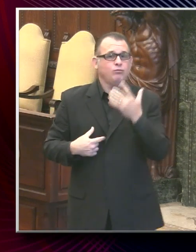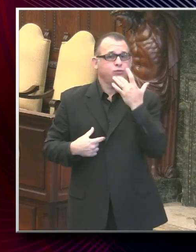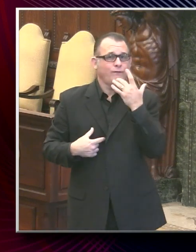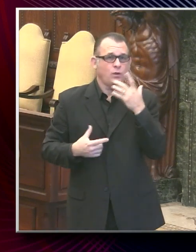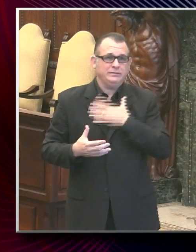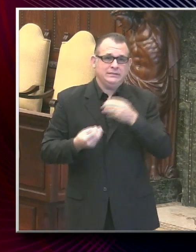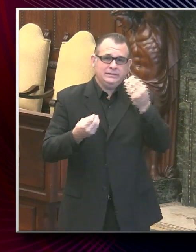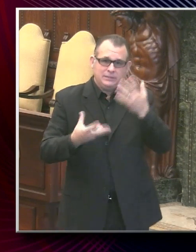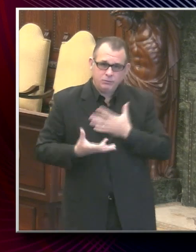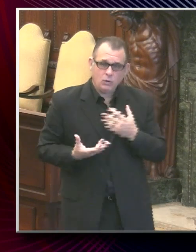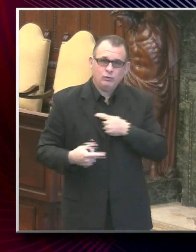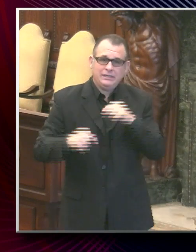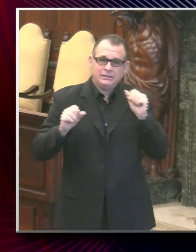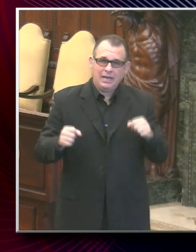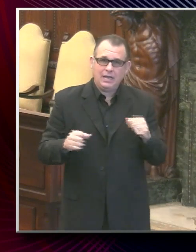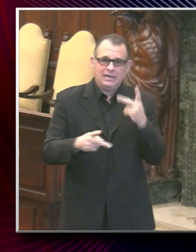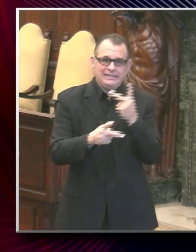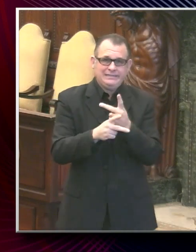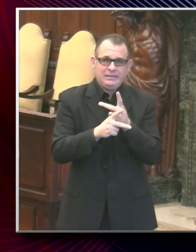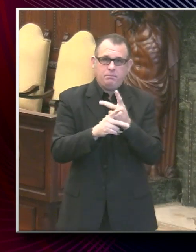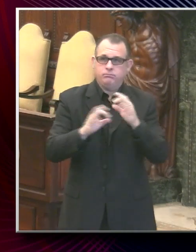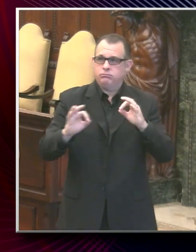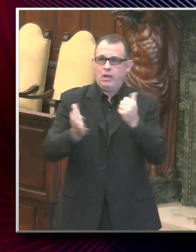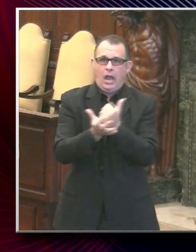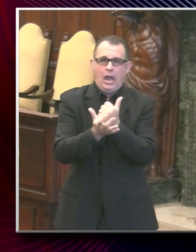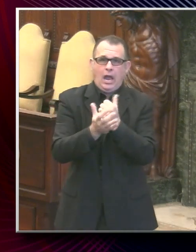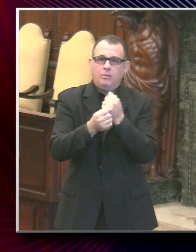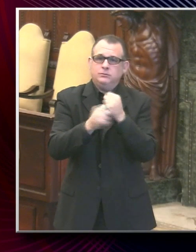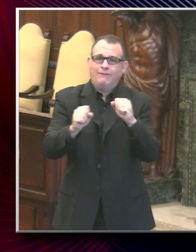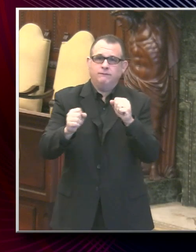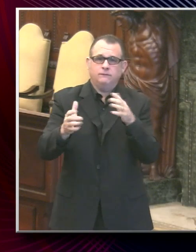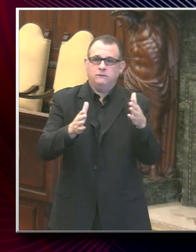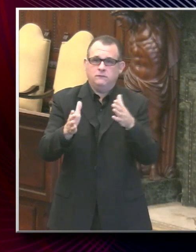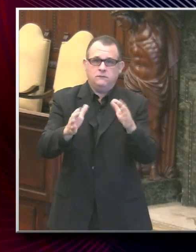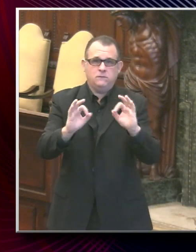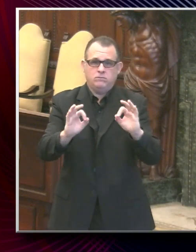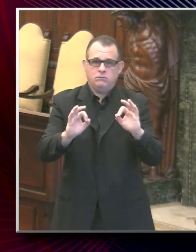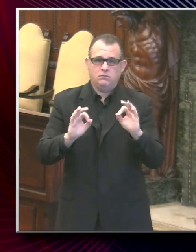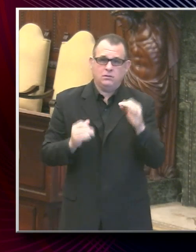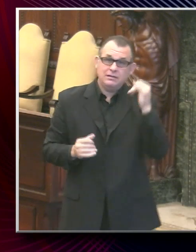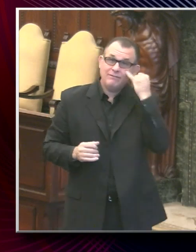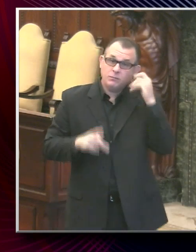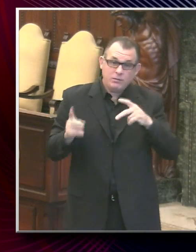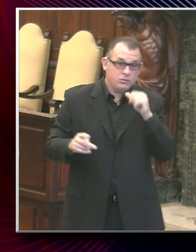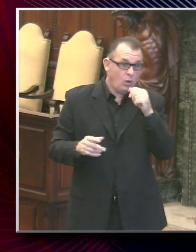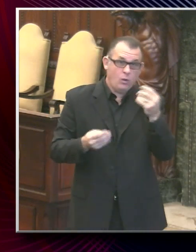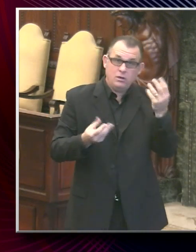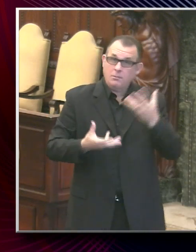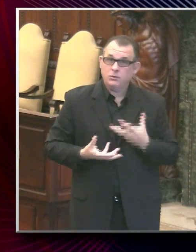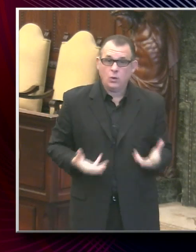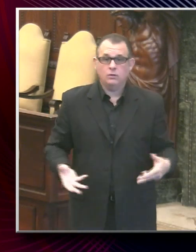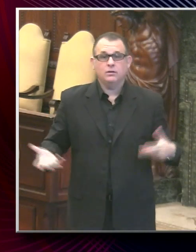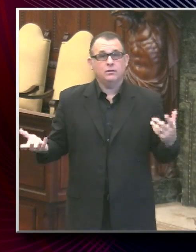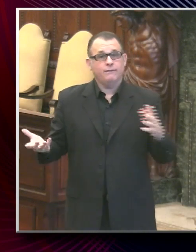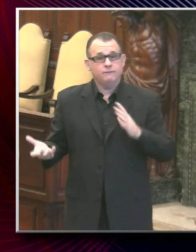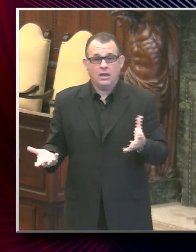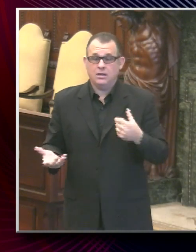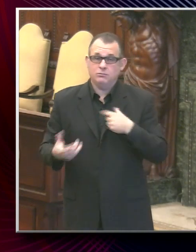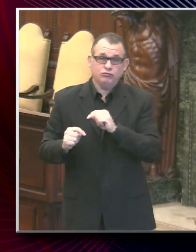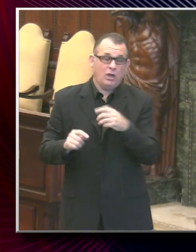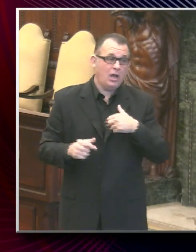you, maneuver. But when people don't want to tell us, we do our best to keep them safe without the